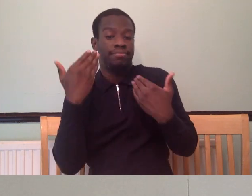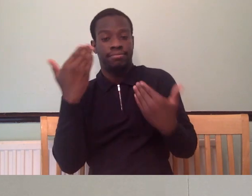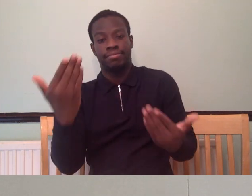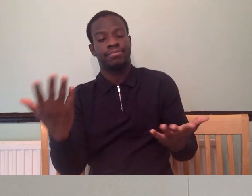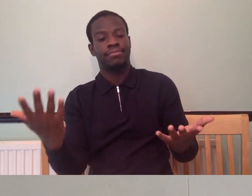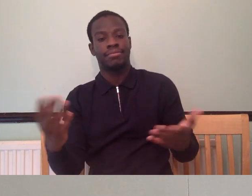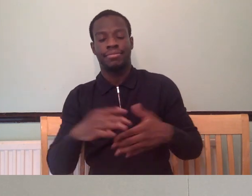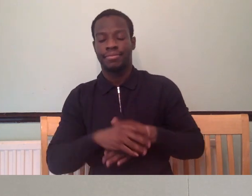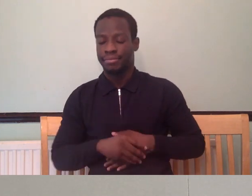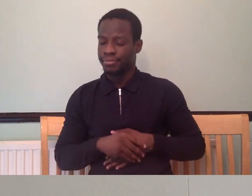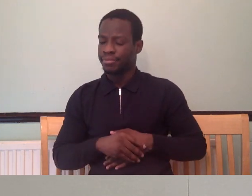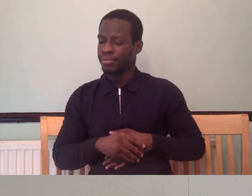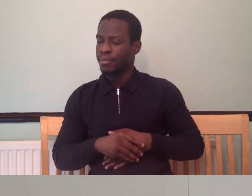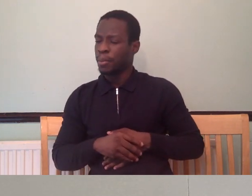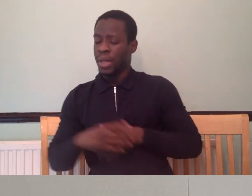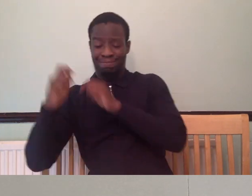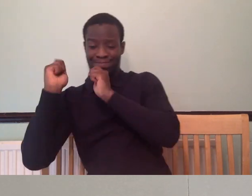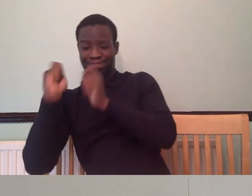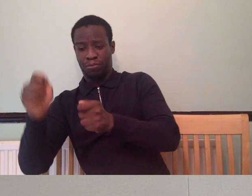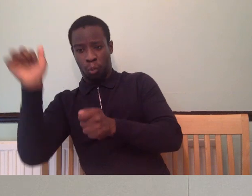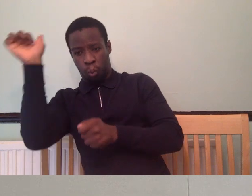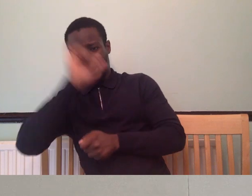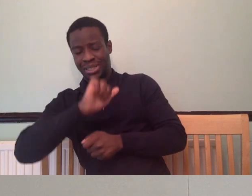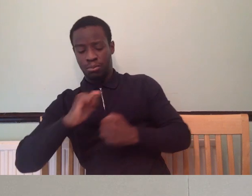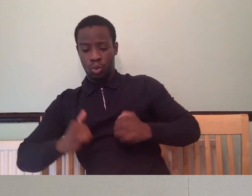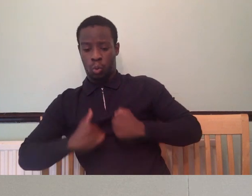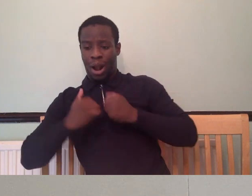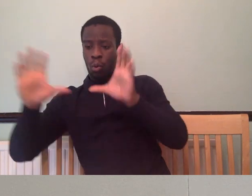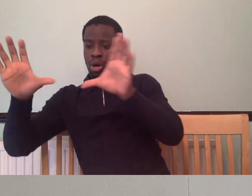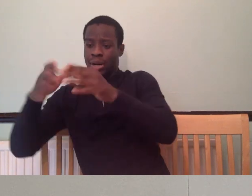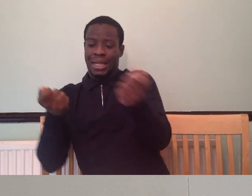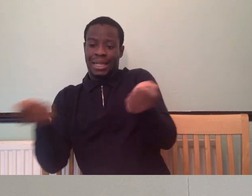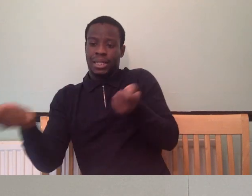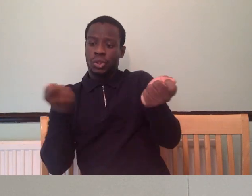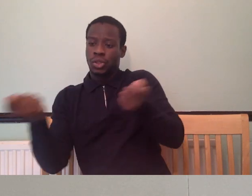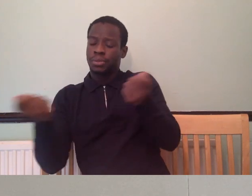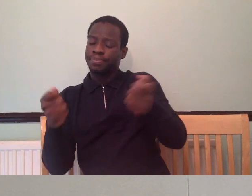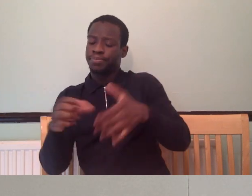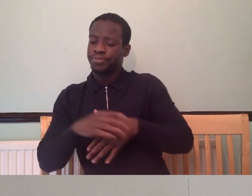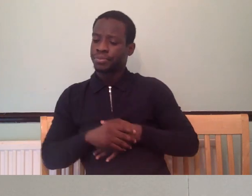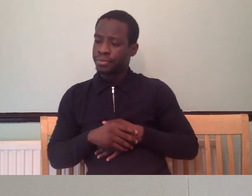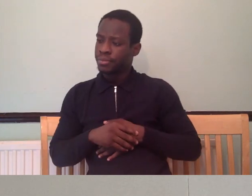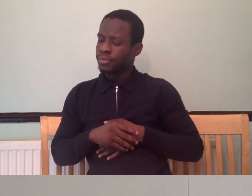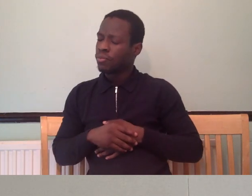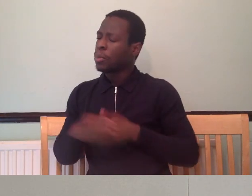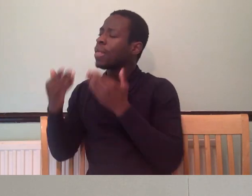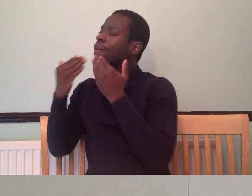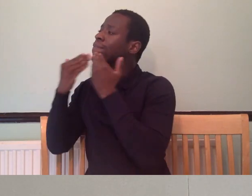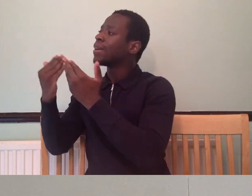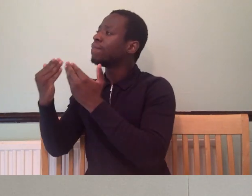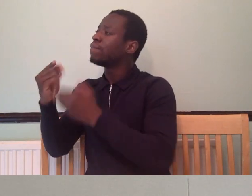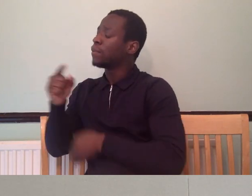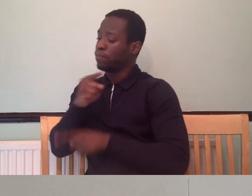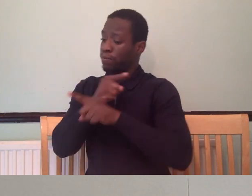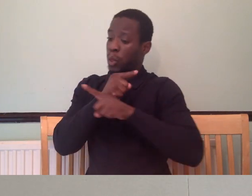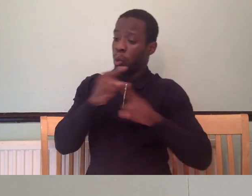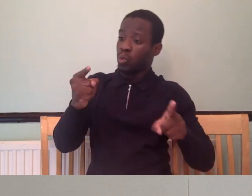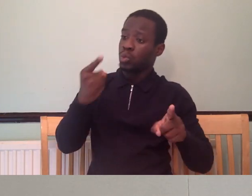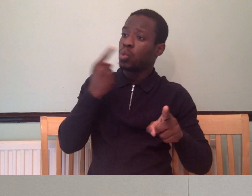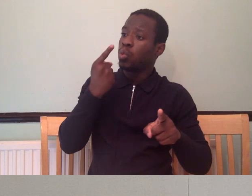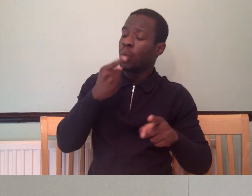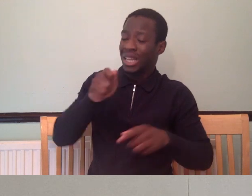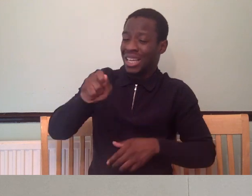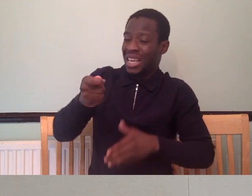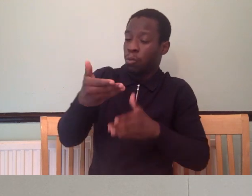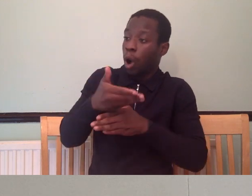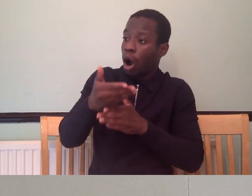Give wisdom, Lord, to our leaders at this time. We thank you for those who continue to serve us